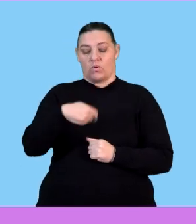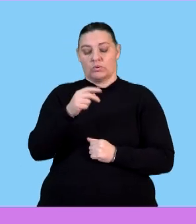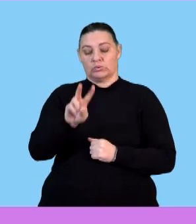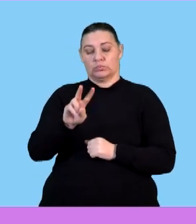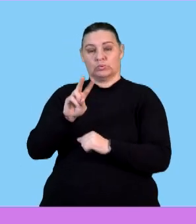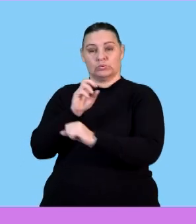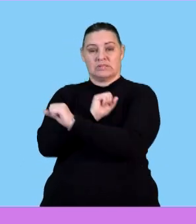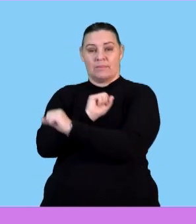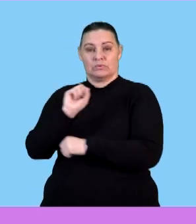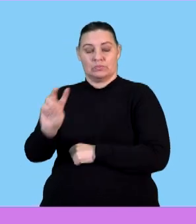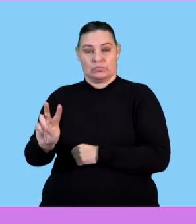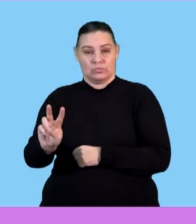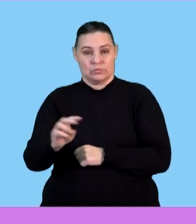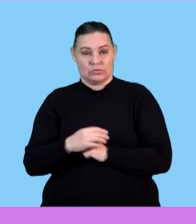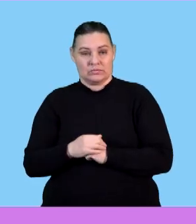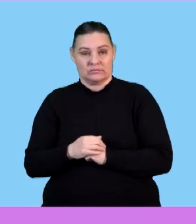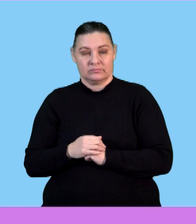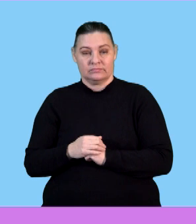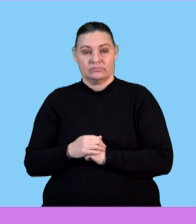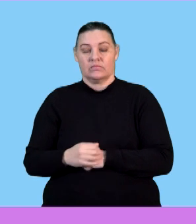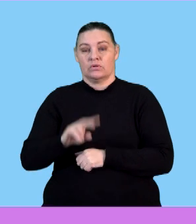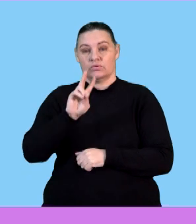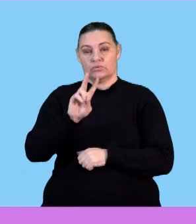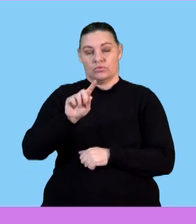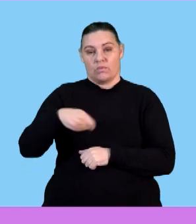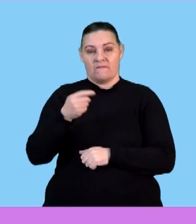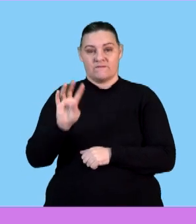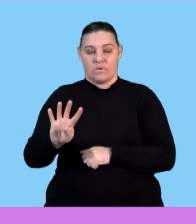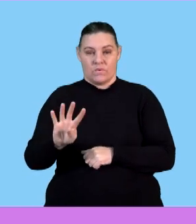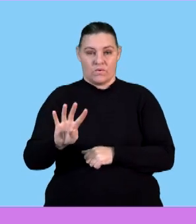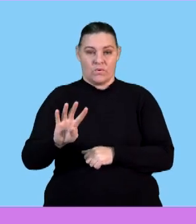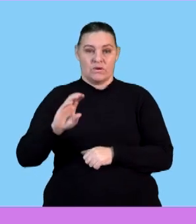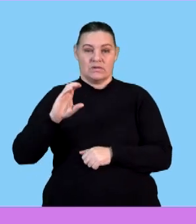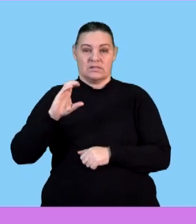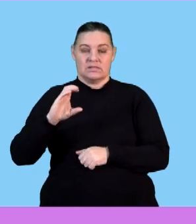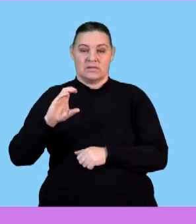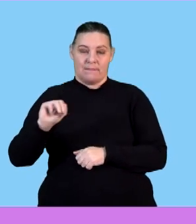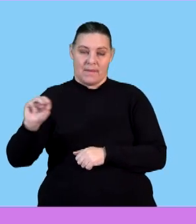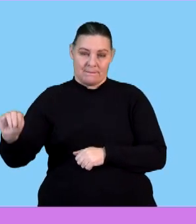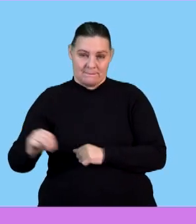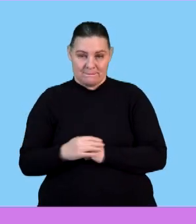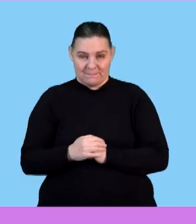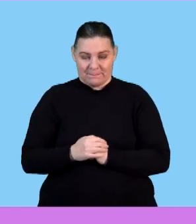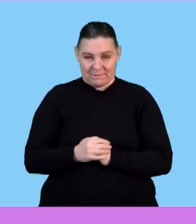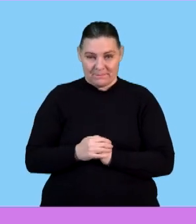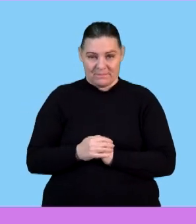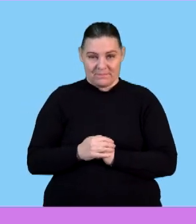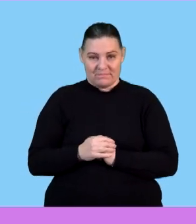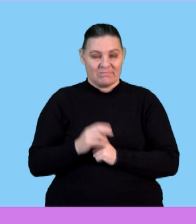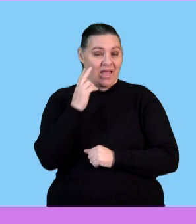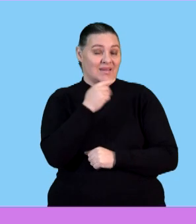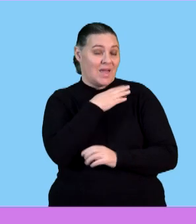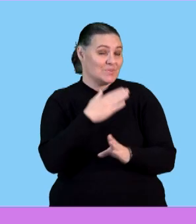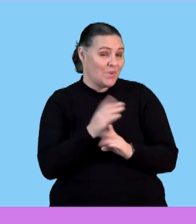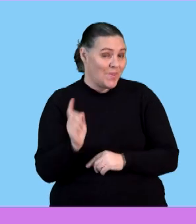1,2 multiplied by 2, that gives me 2.4 millimeters.